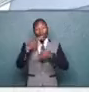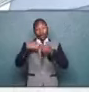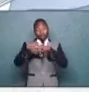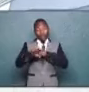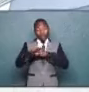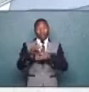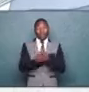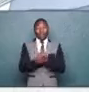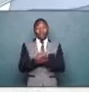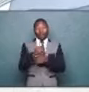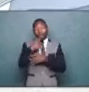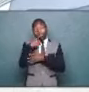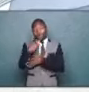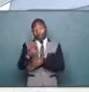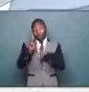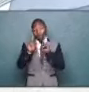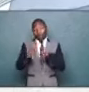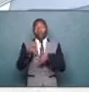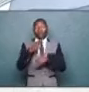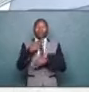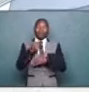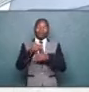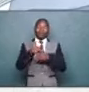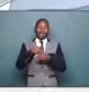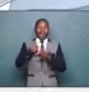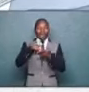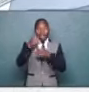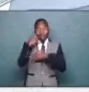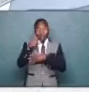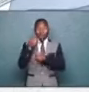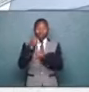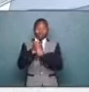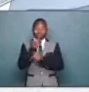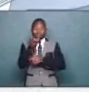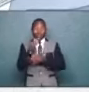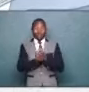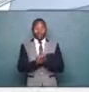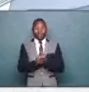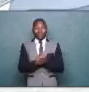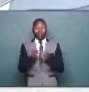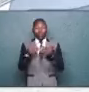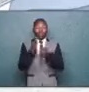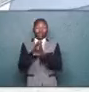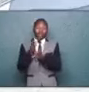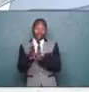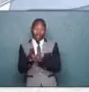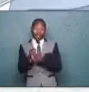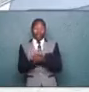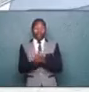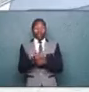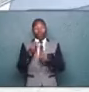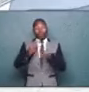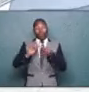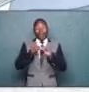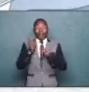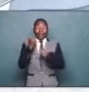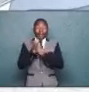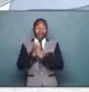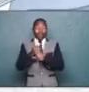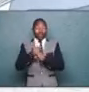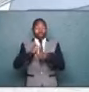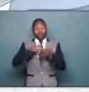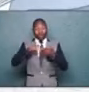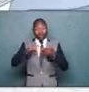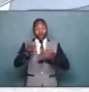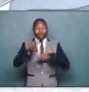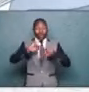as representatives at a named registration center through the respective councils where the pilot voter registration will